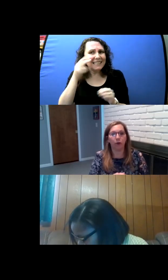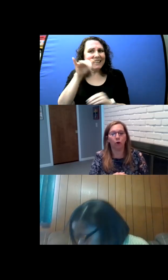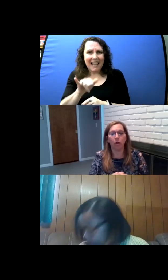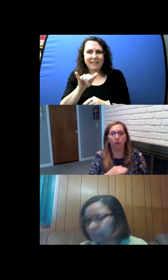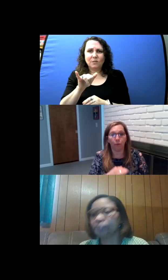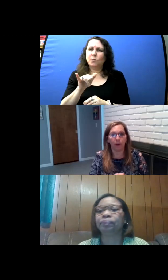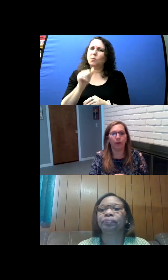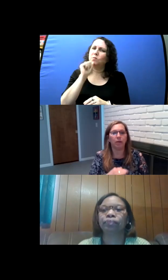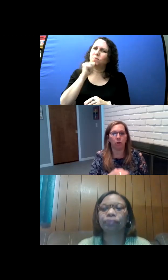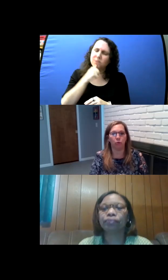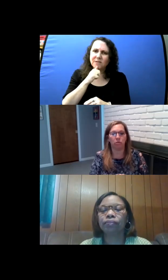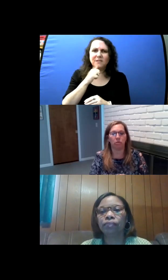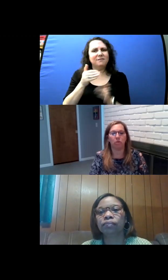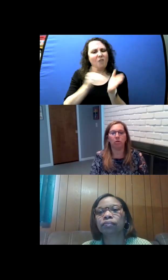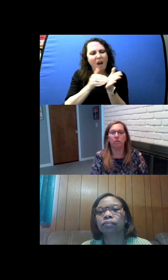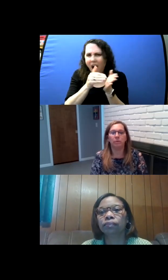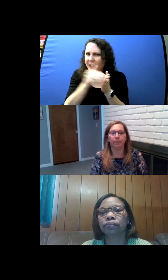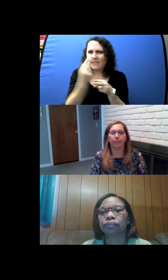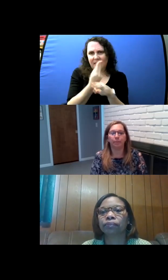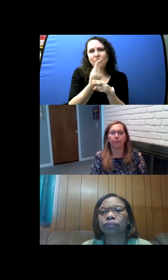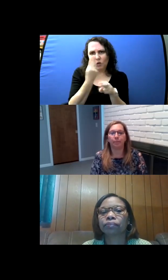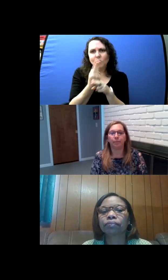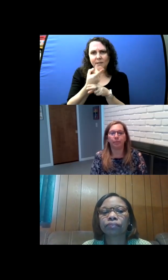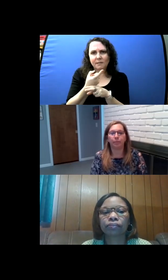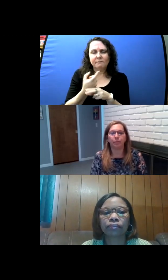very severe frequent use.